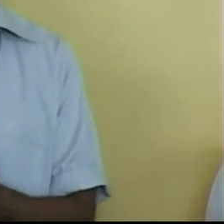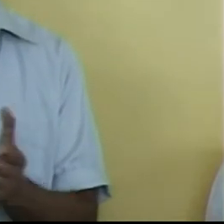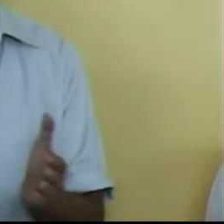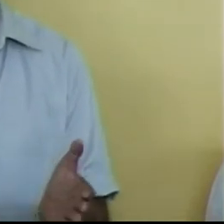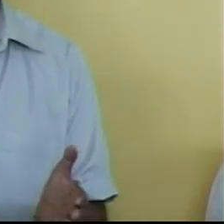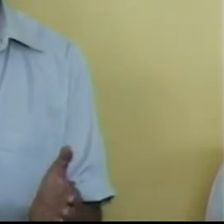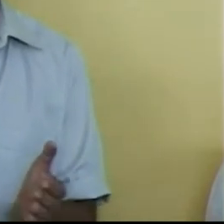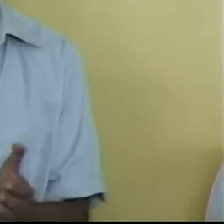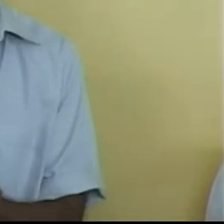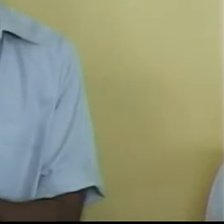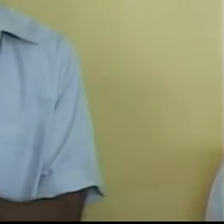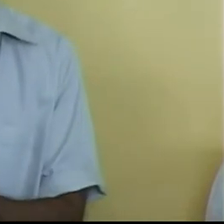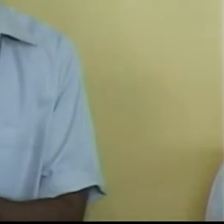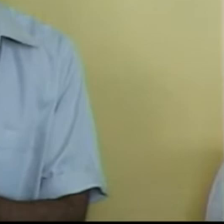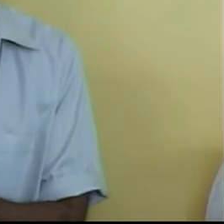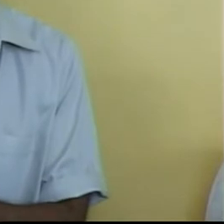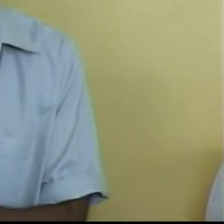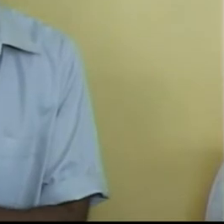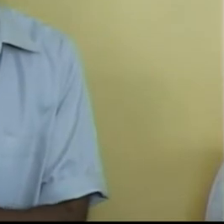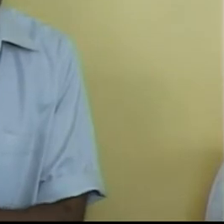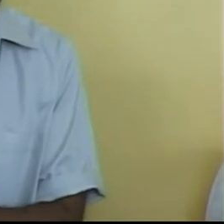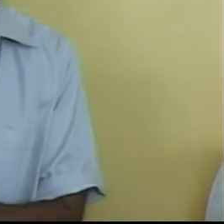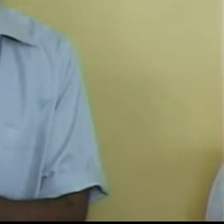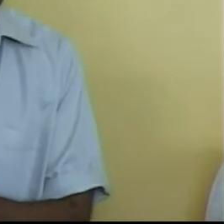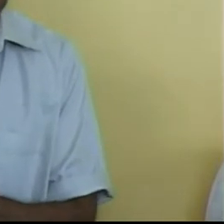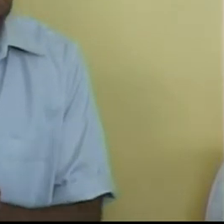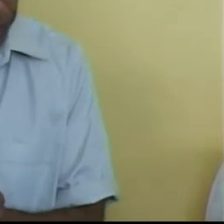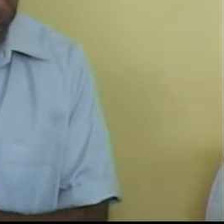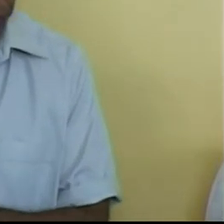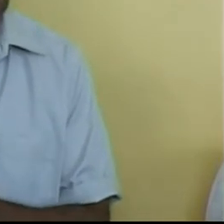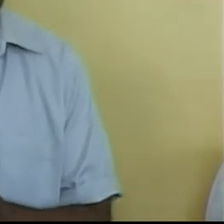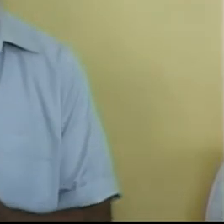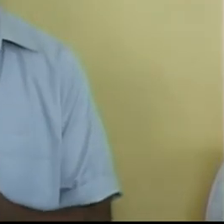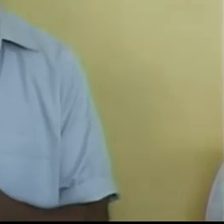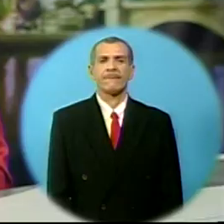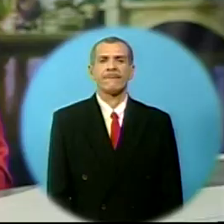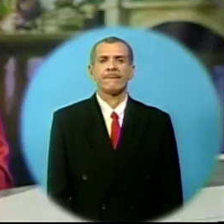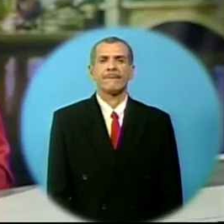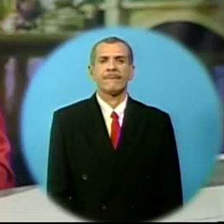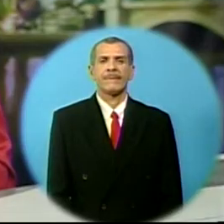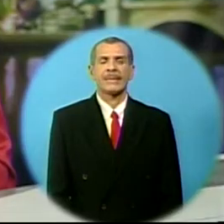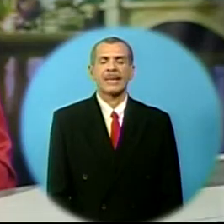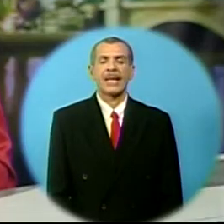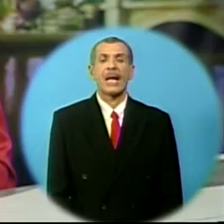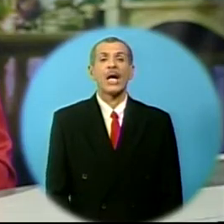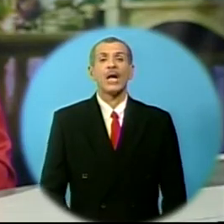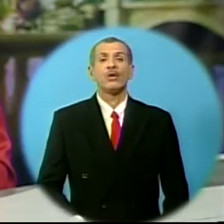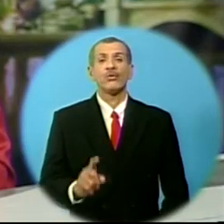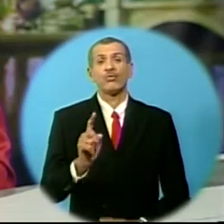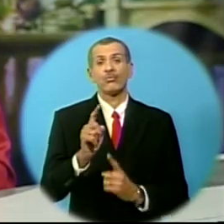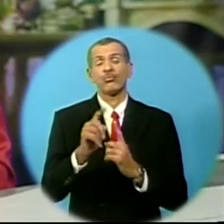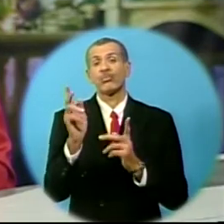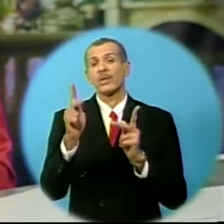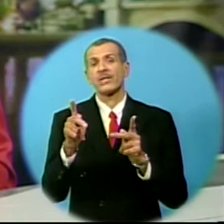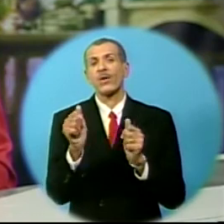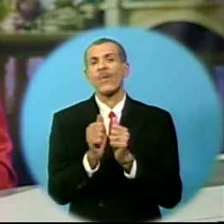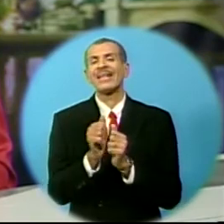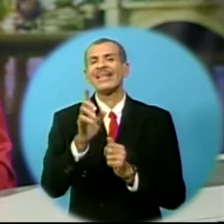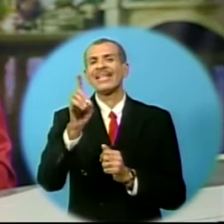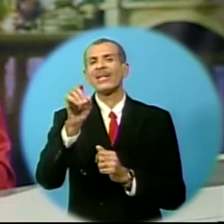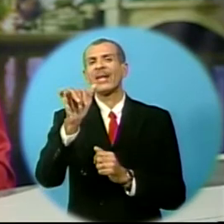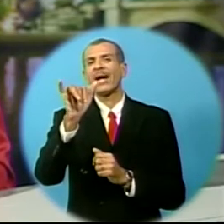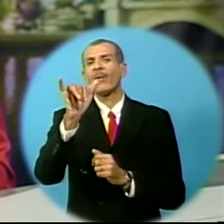a nationalist or nation-building framework. To a person with dyslexia,